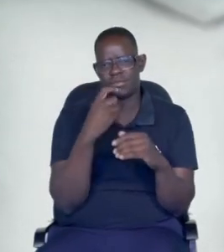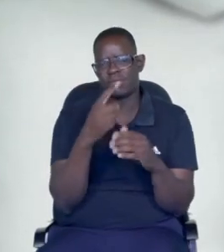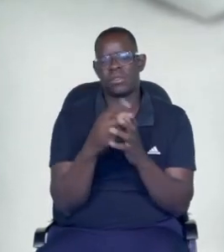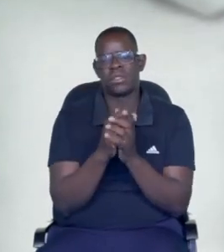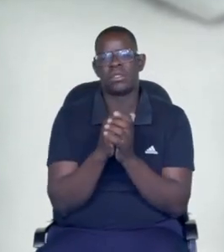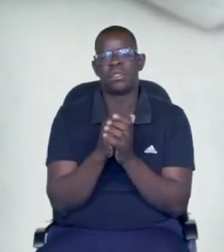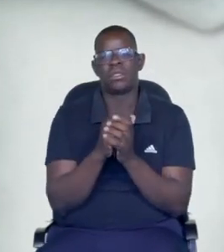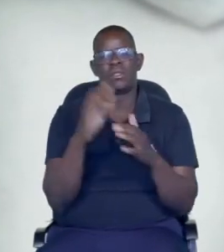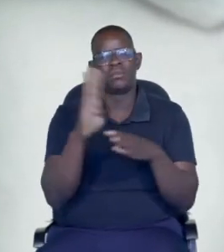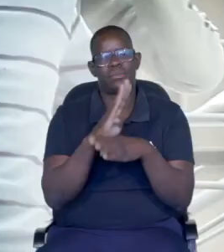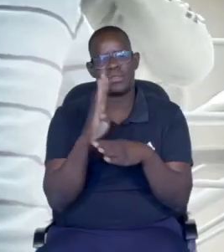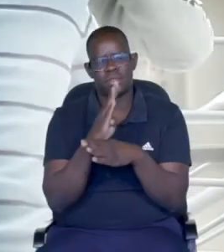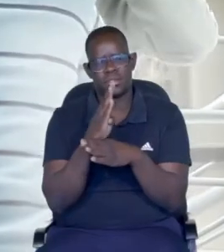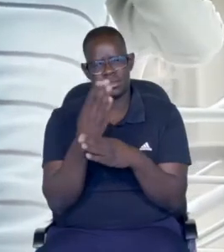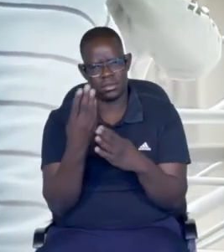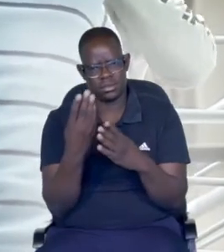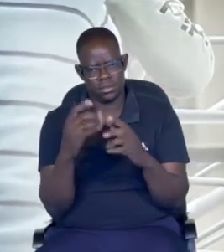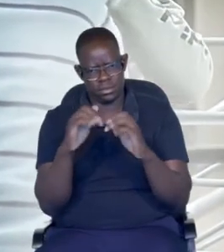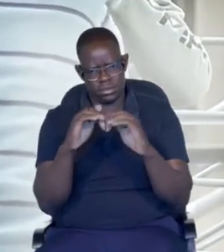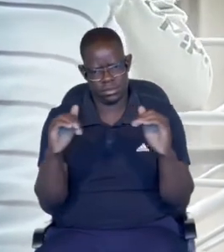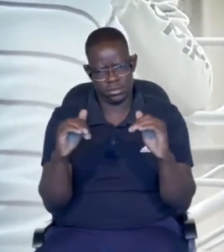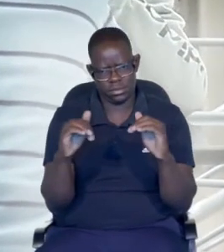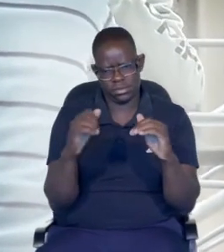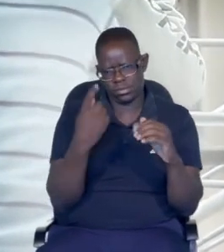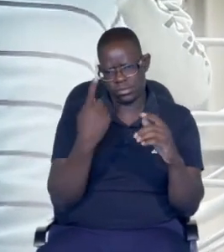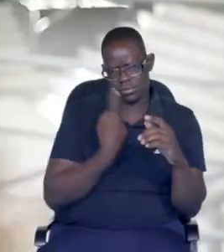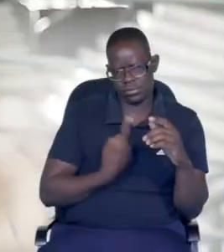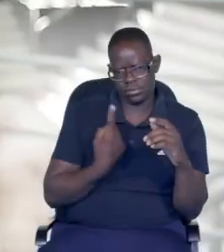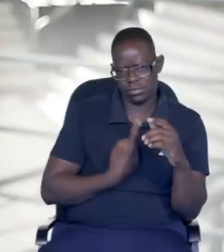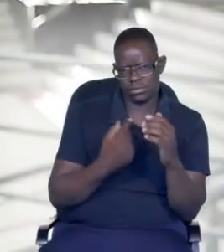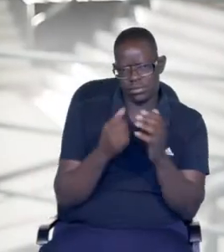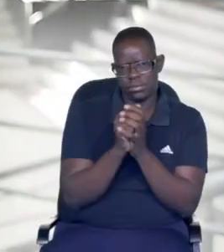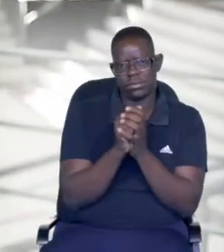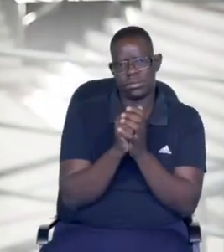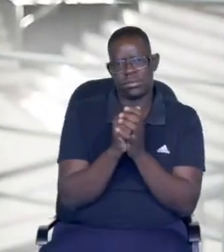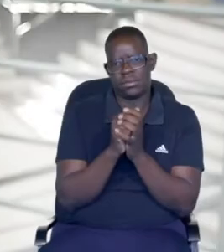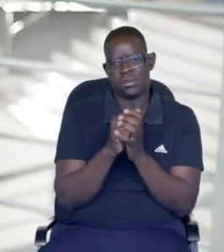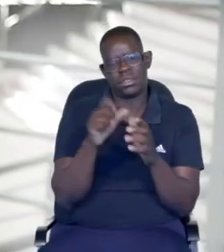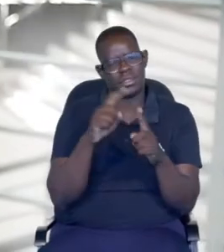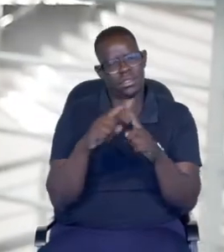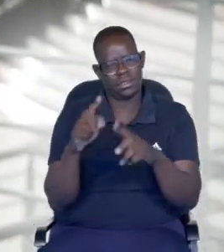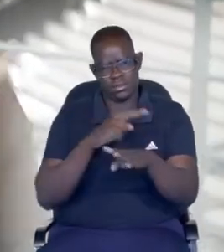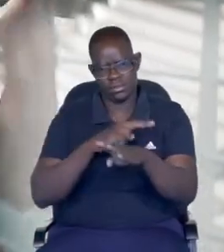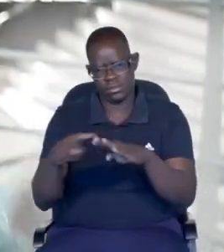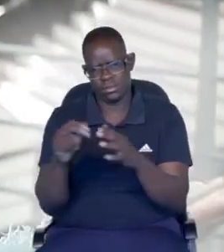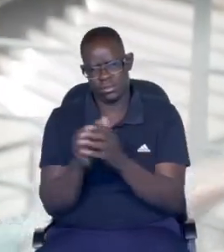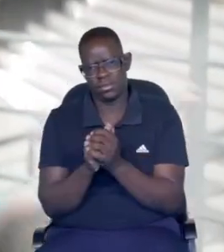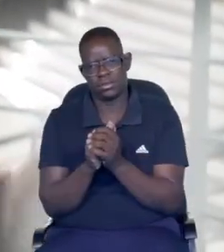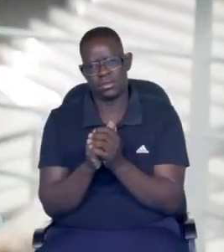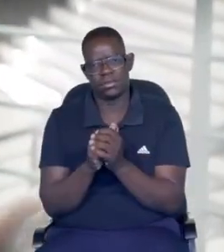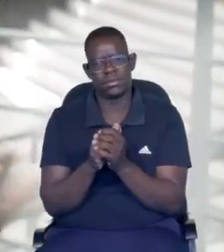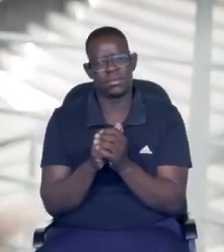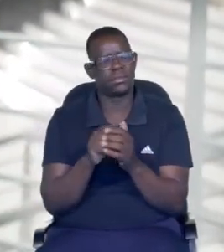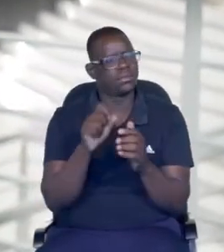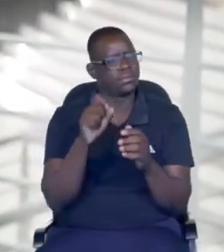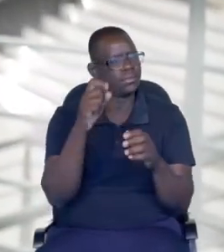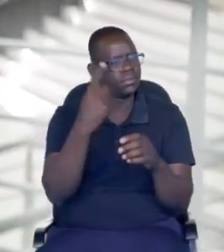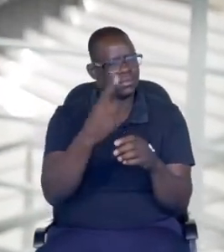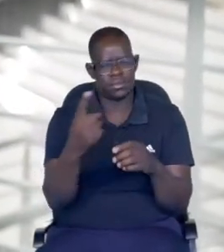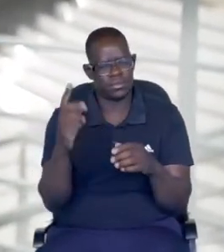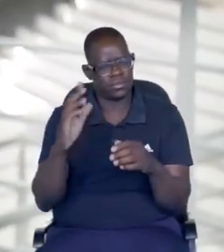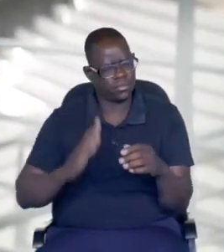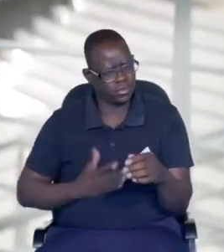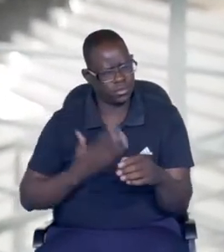is that businesses do not only differ with regards to ownership, but also in many other ways. Like everyone wants to be their own boss,